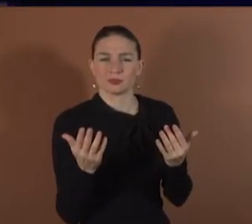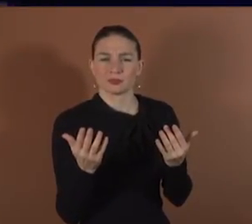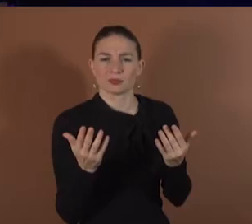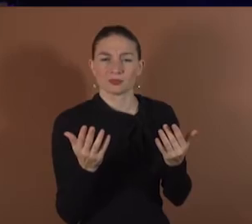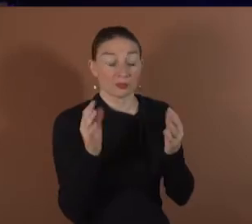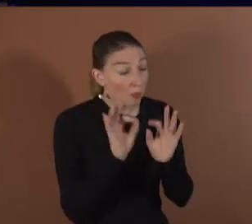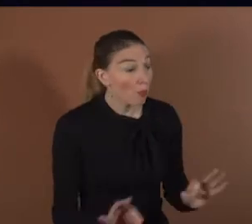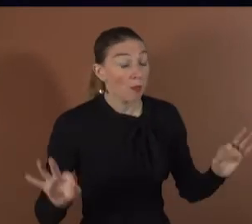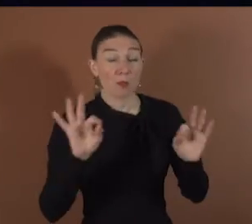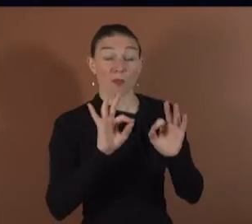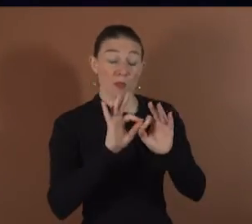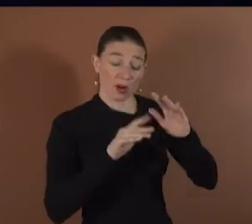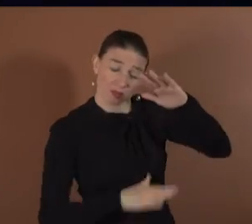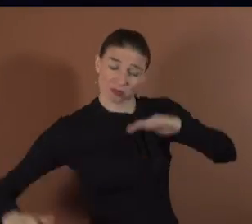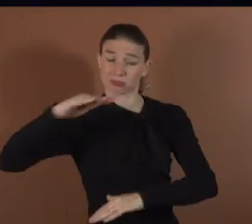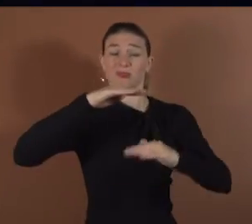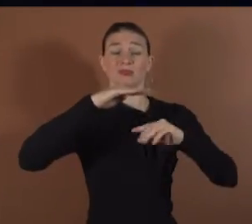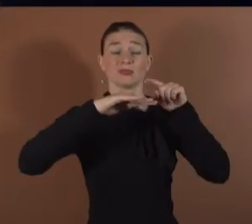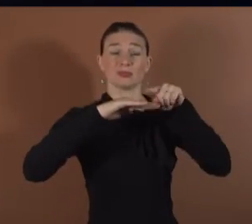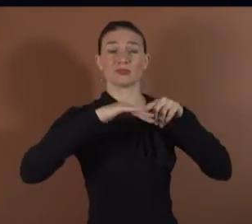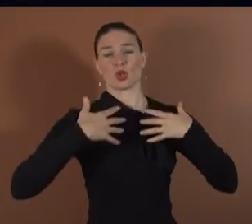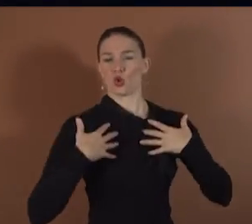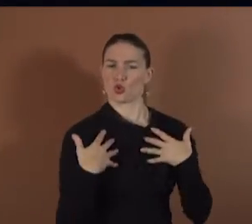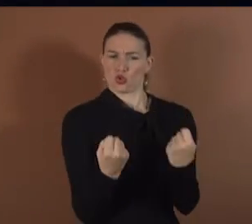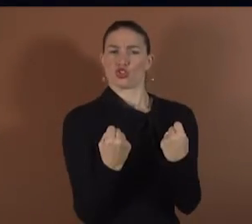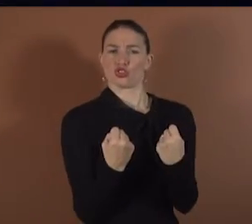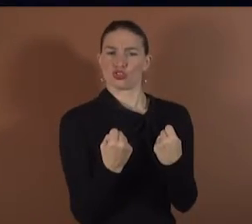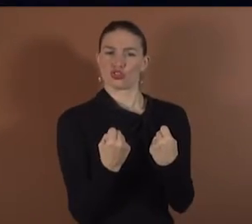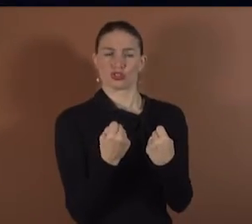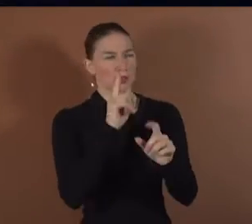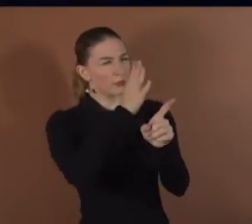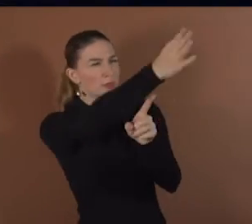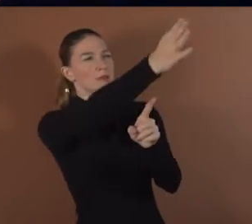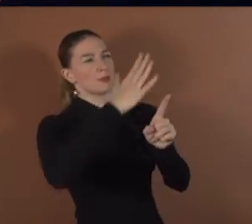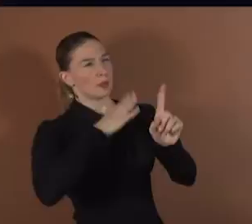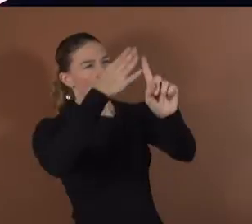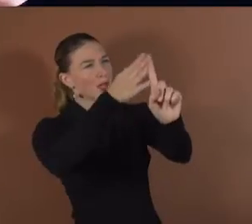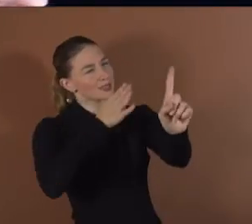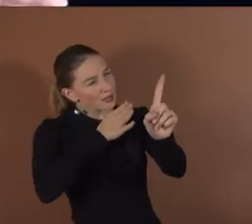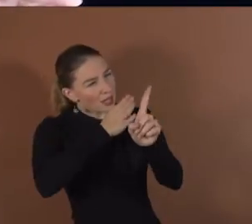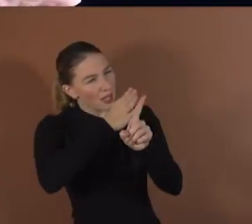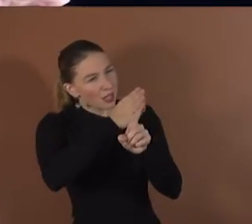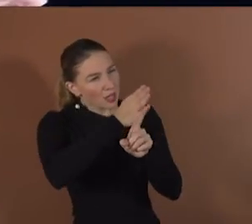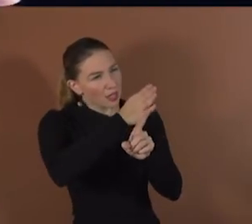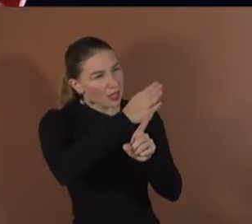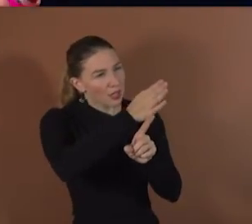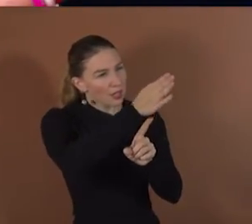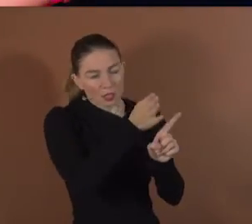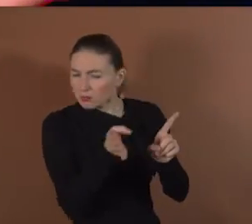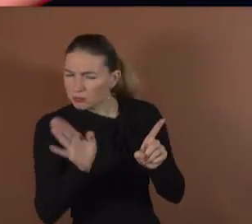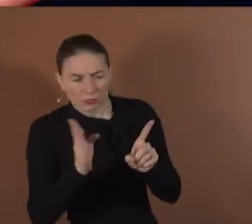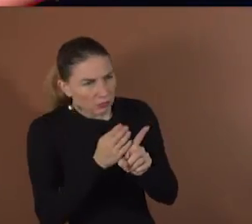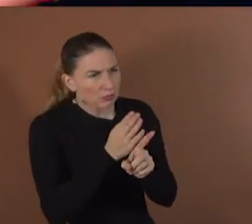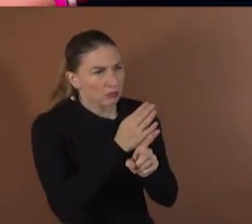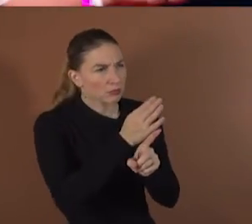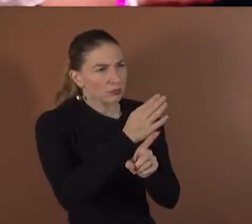once we understand the injustice, is to stay true to that cause until that injustice has been eliminated. So